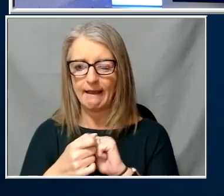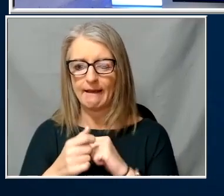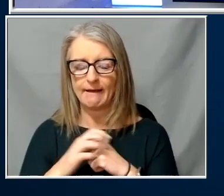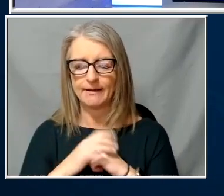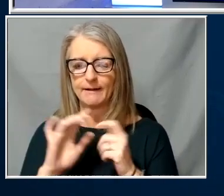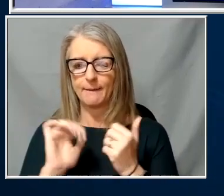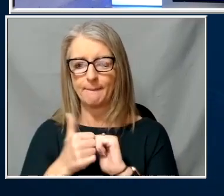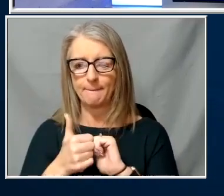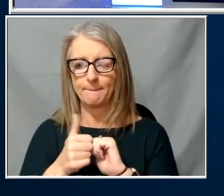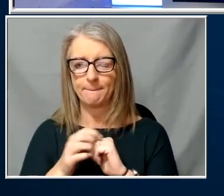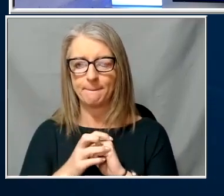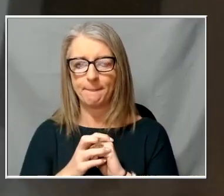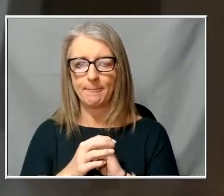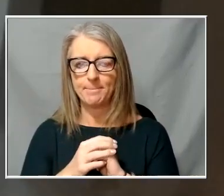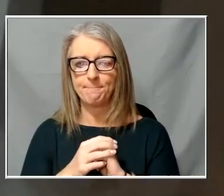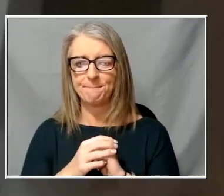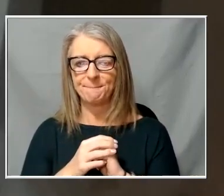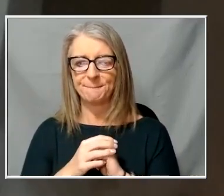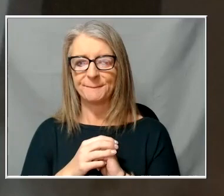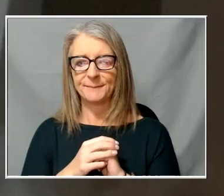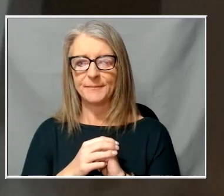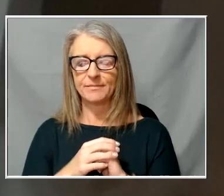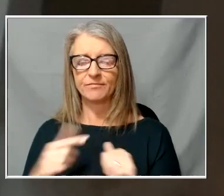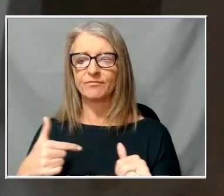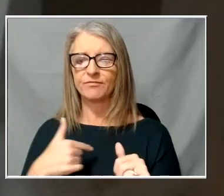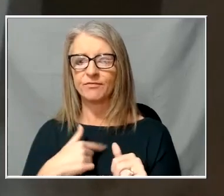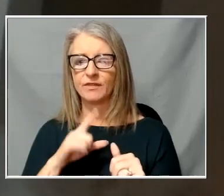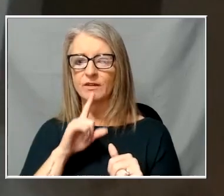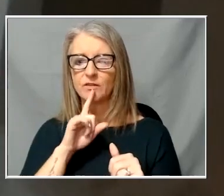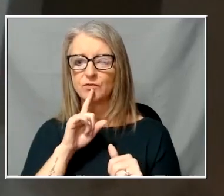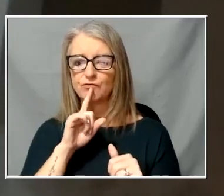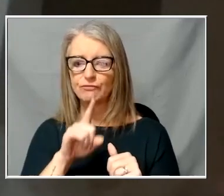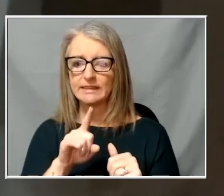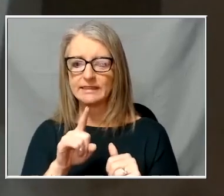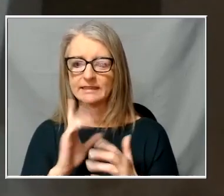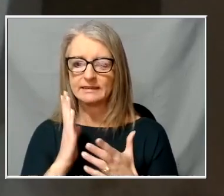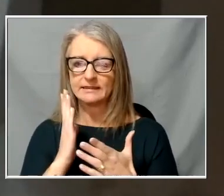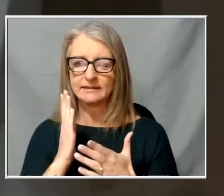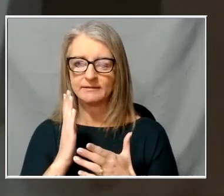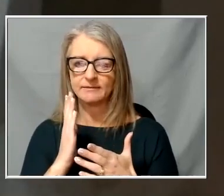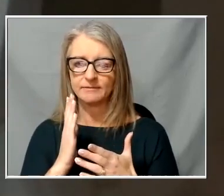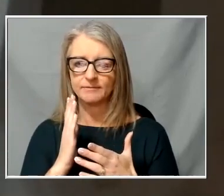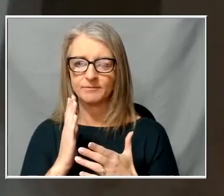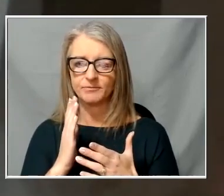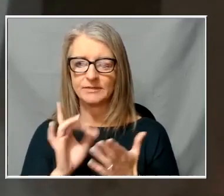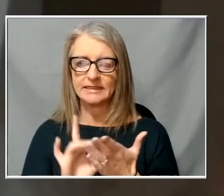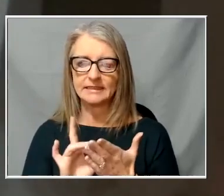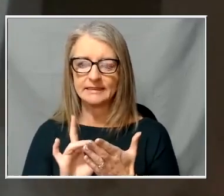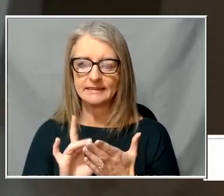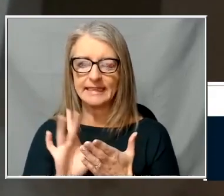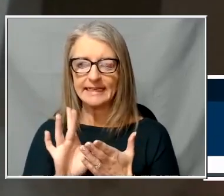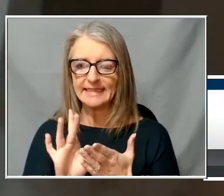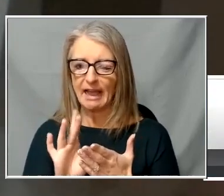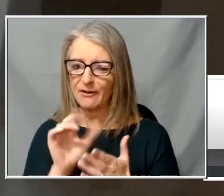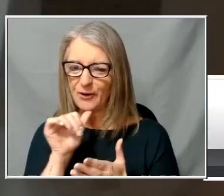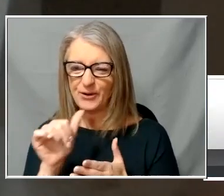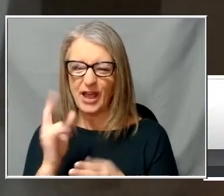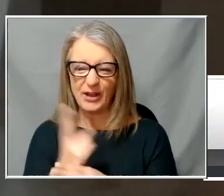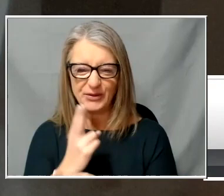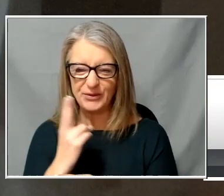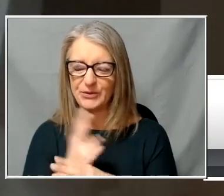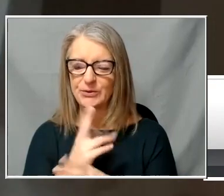in? I have really kicked out, to use your phrase, a lot of